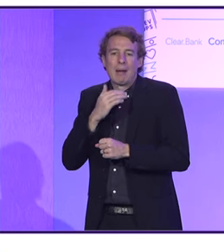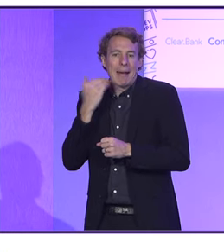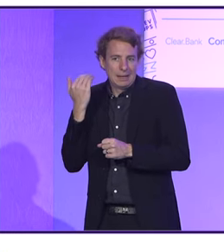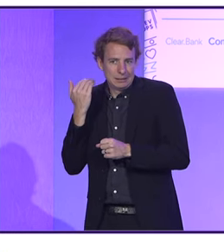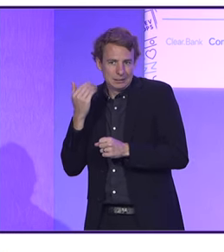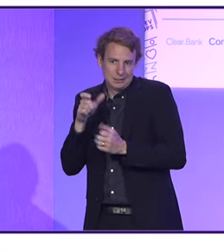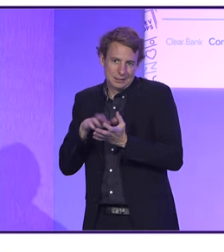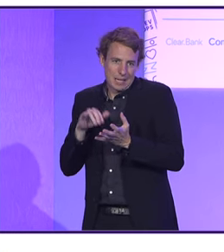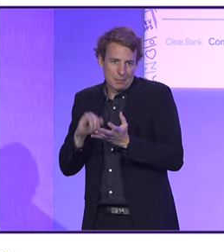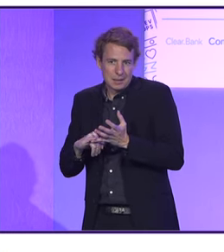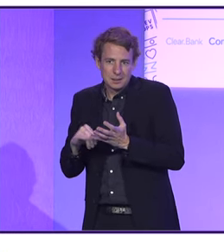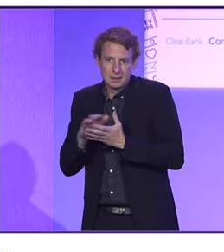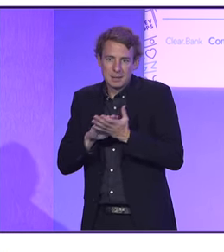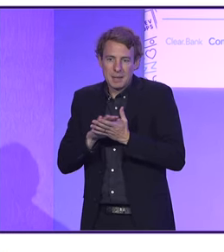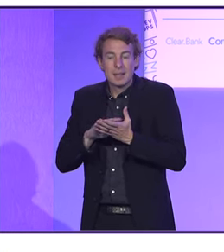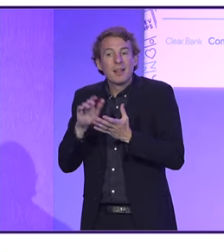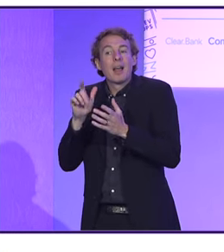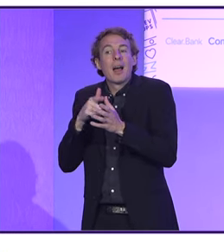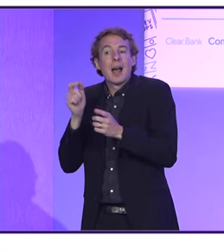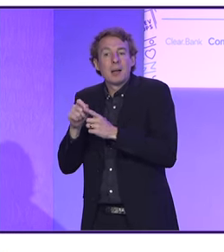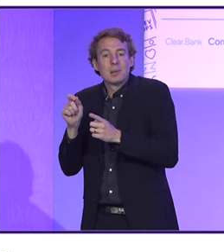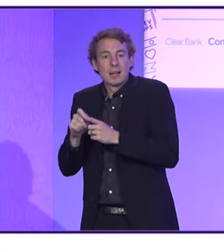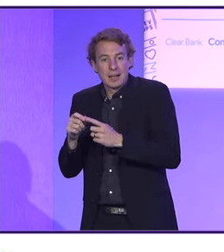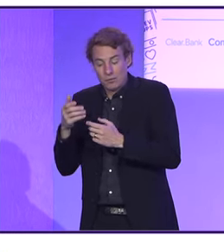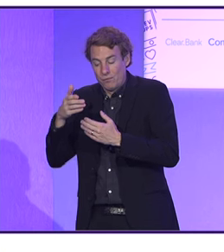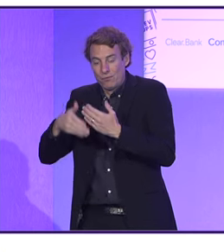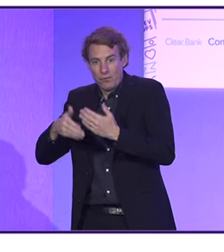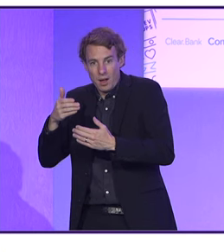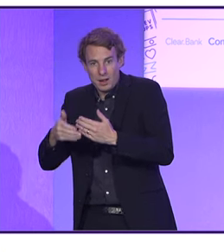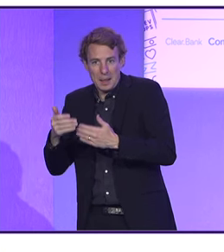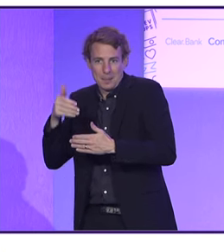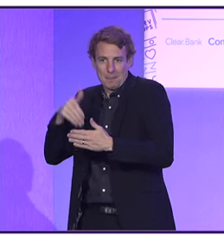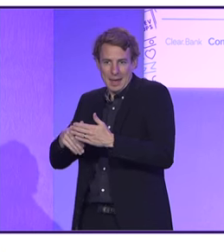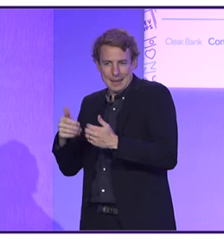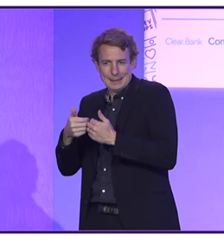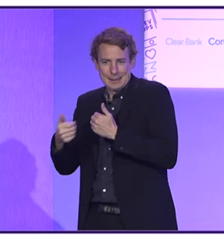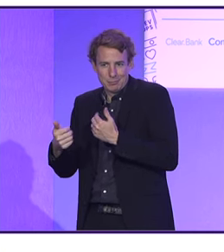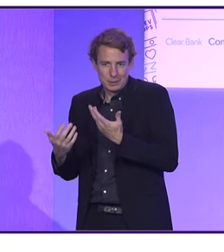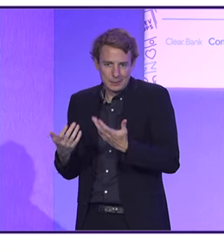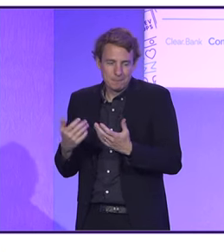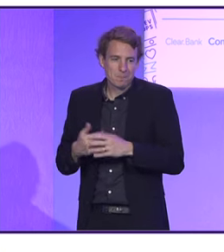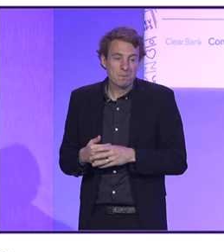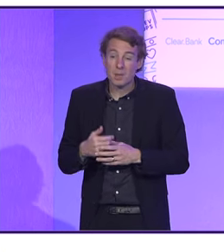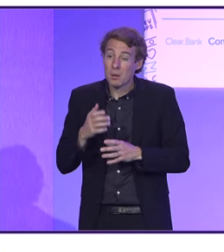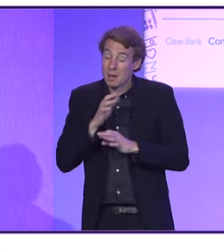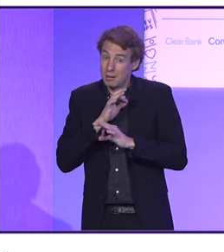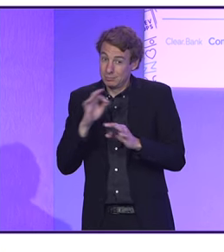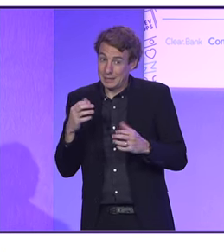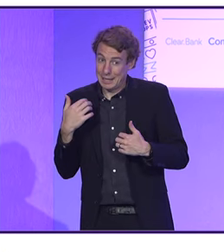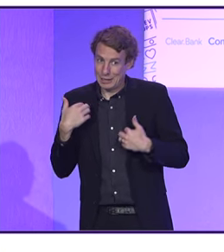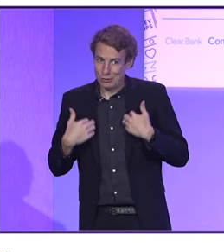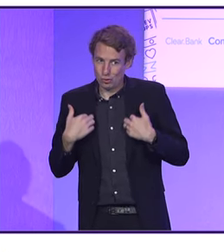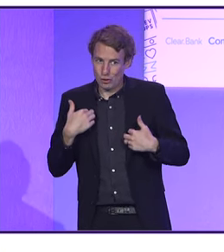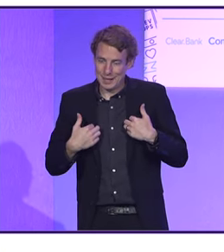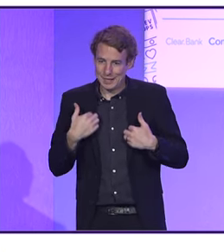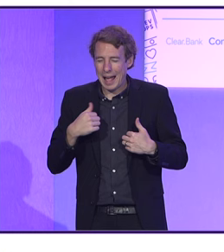publishing application is kind of separate from the front end that serves the website. So I'm also interested in people's views on these. I know